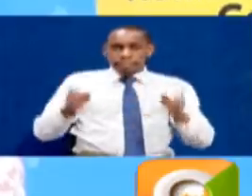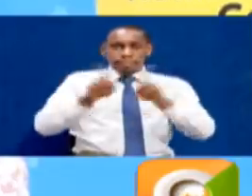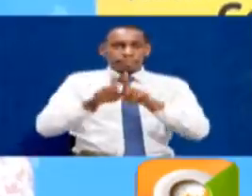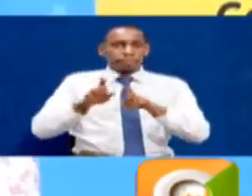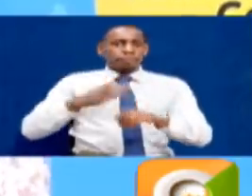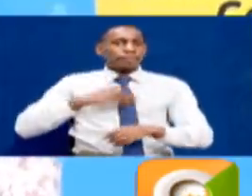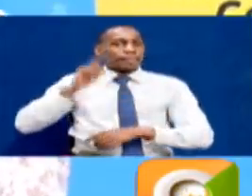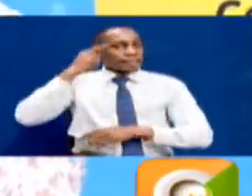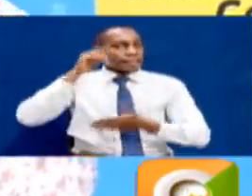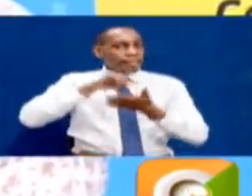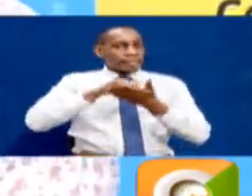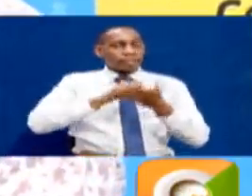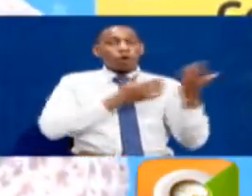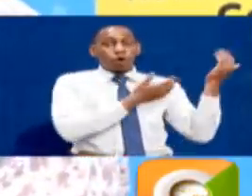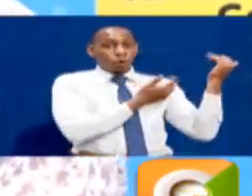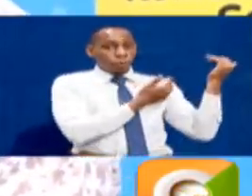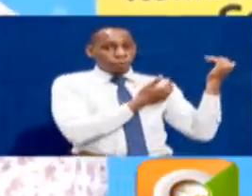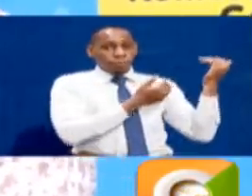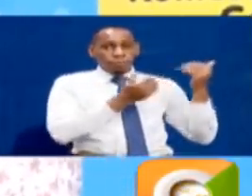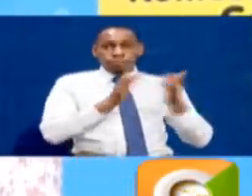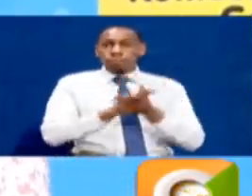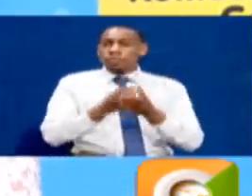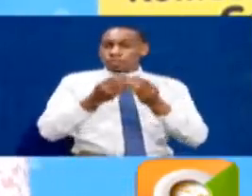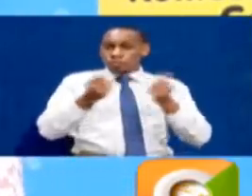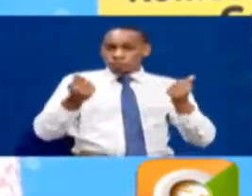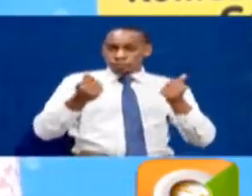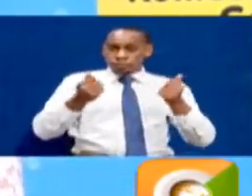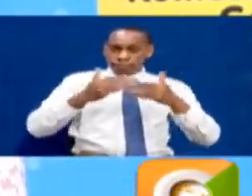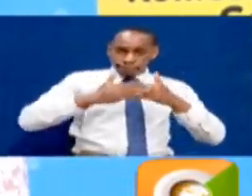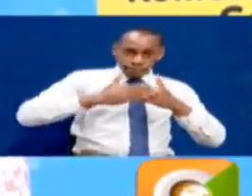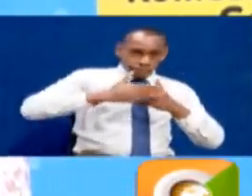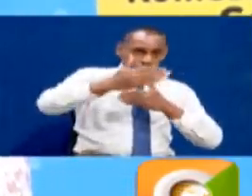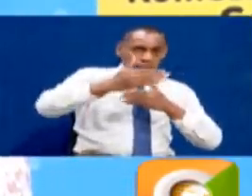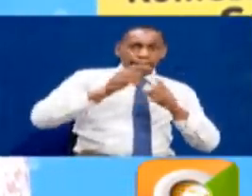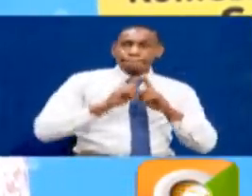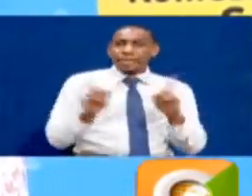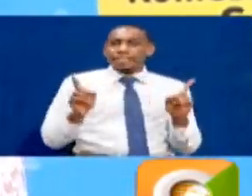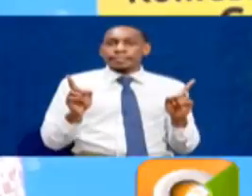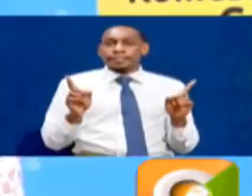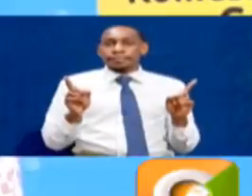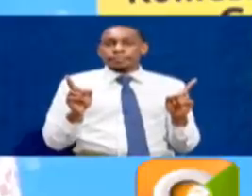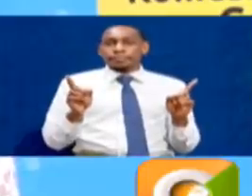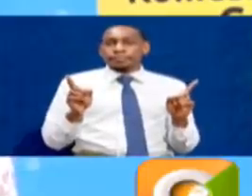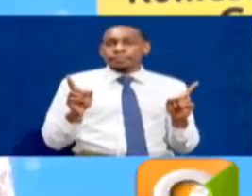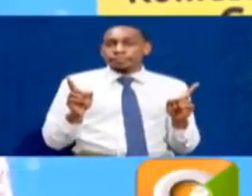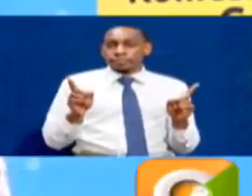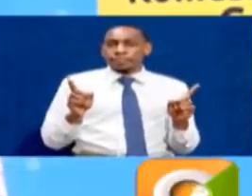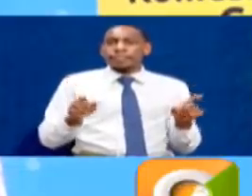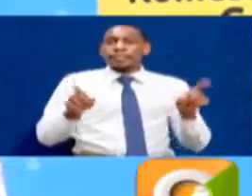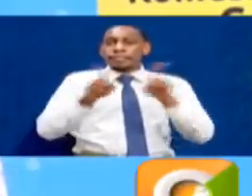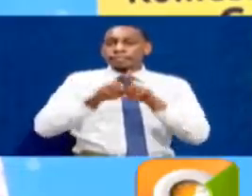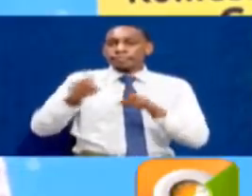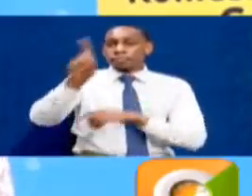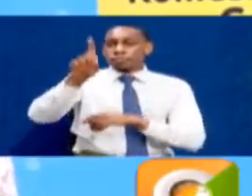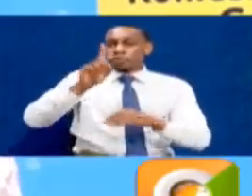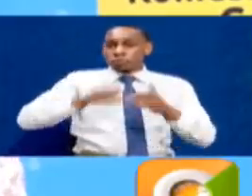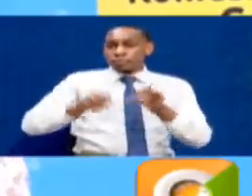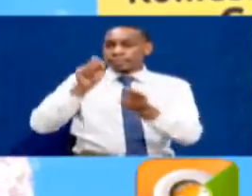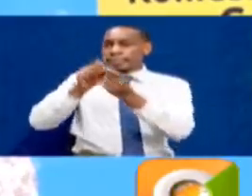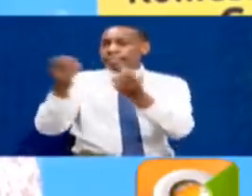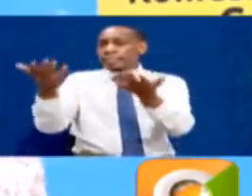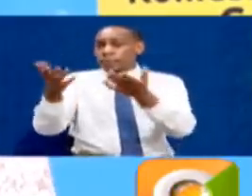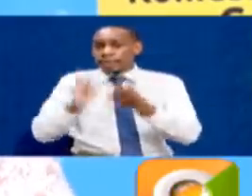we think that this is something that hopefully we resolve in the next few days, but it is also the question of where to